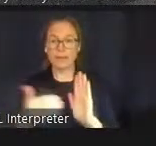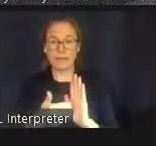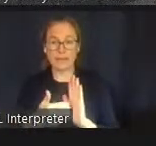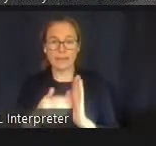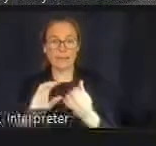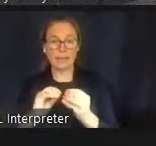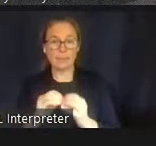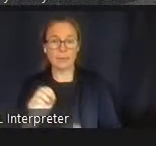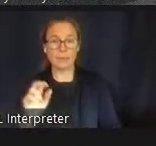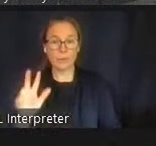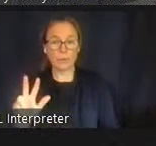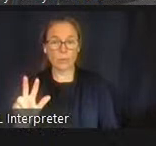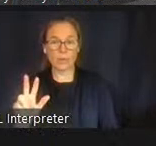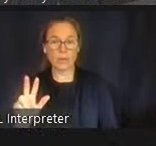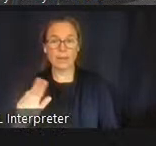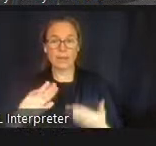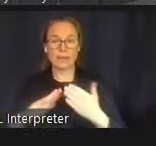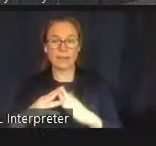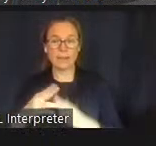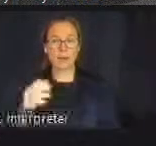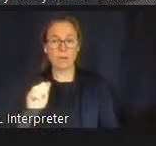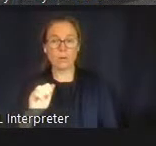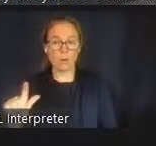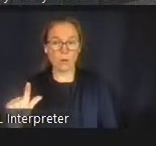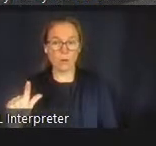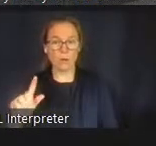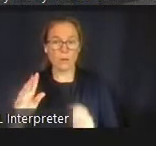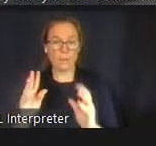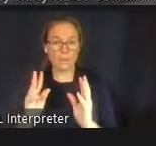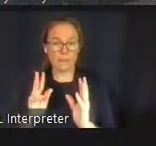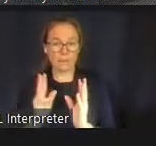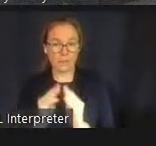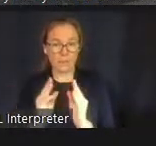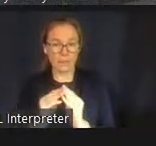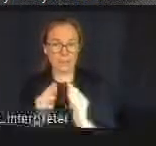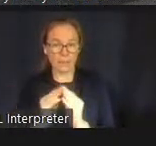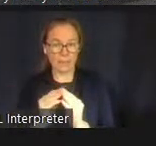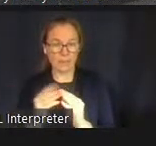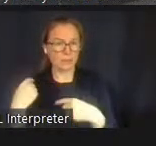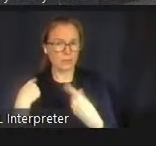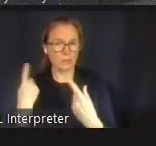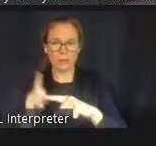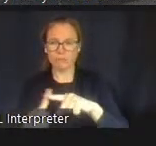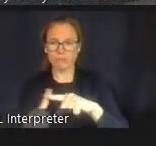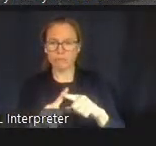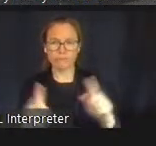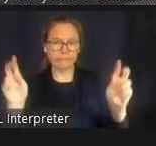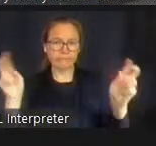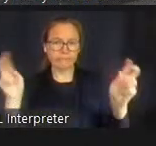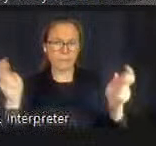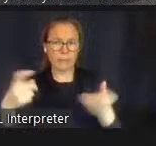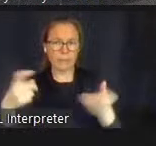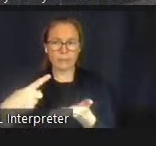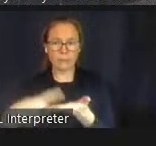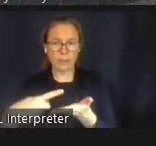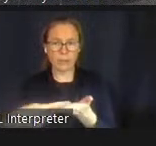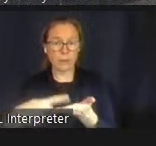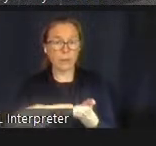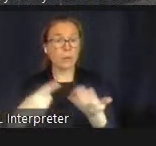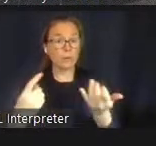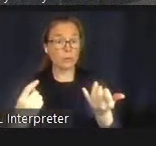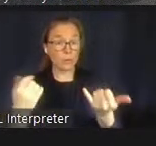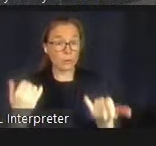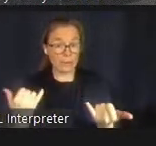County Commissioners has been holding about various topics throughout the year. Today's topic will be